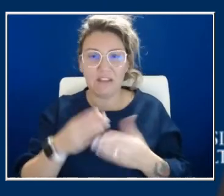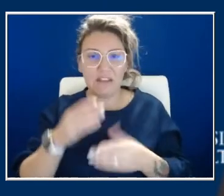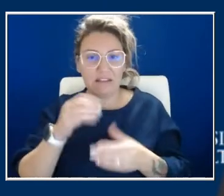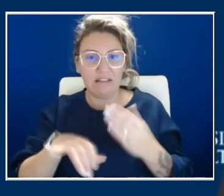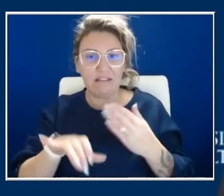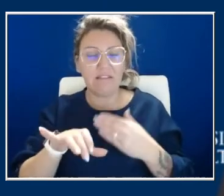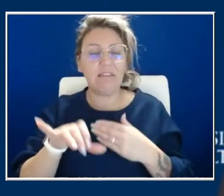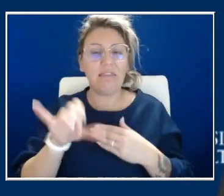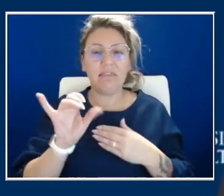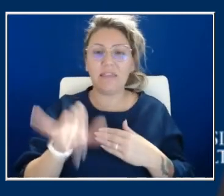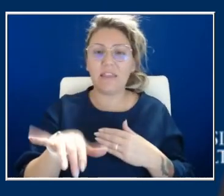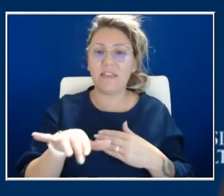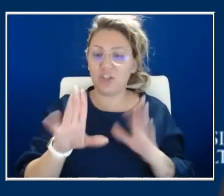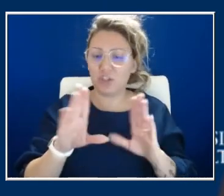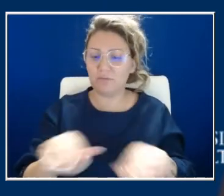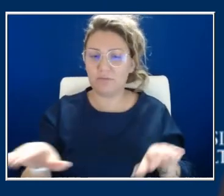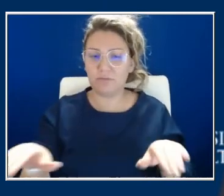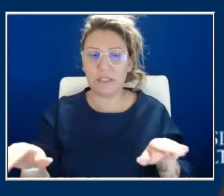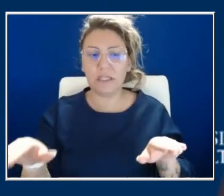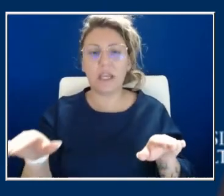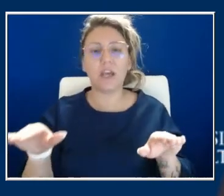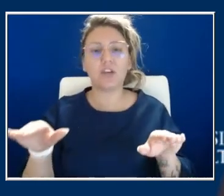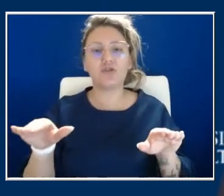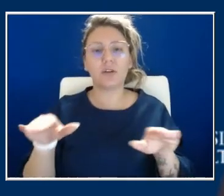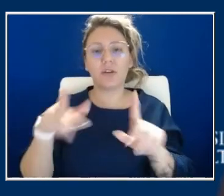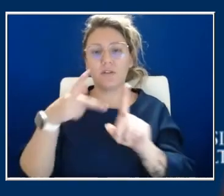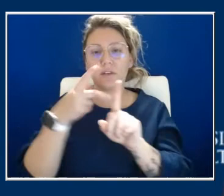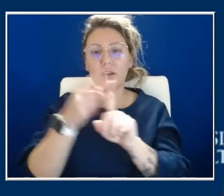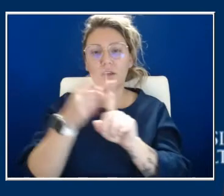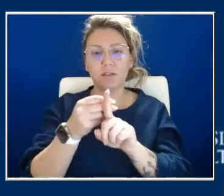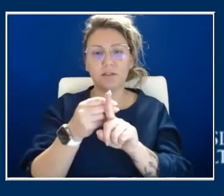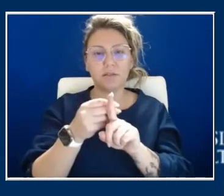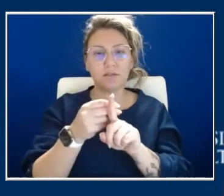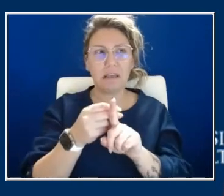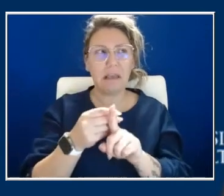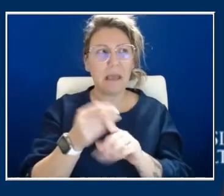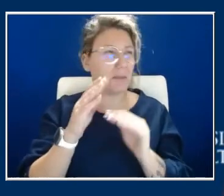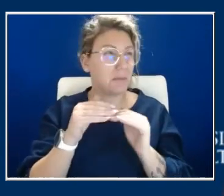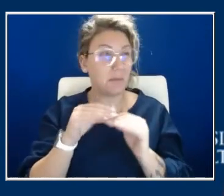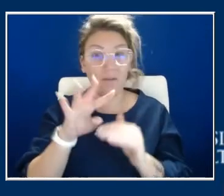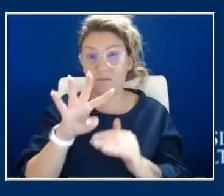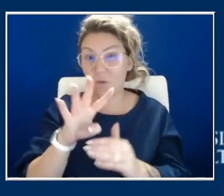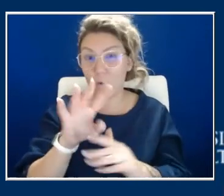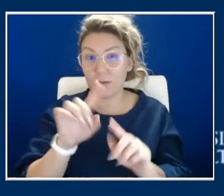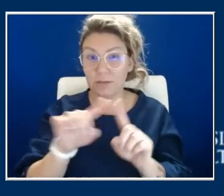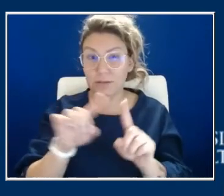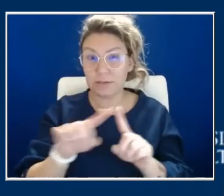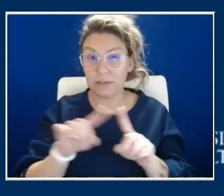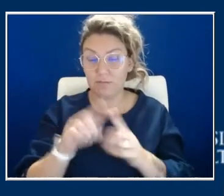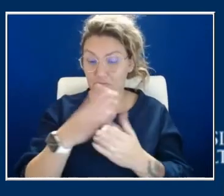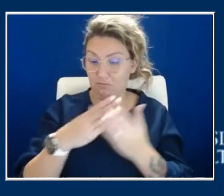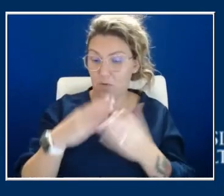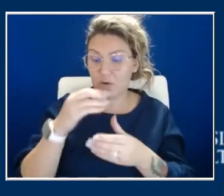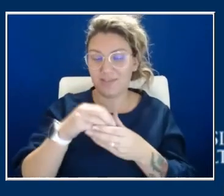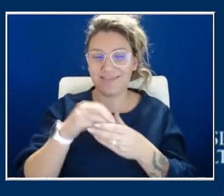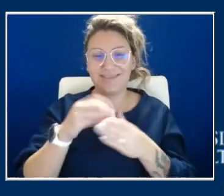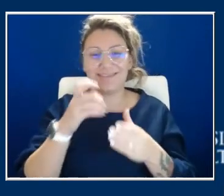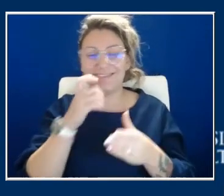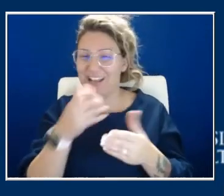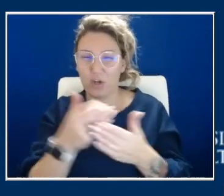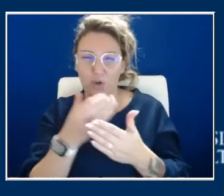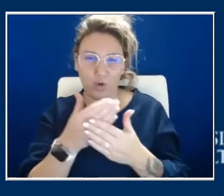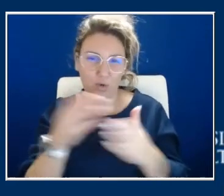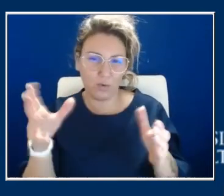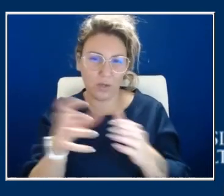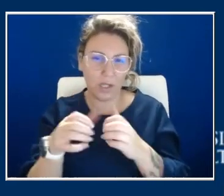the pediatric vaccine that has at least 4 different components. So this is not a new thing for them to be able to